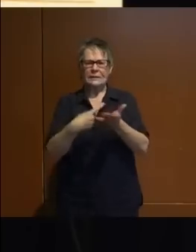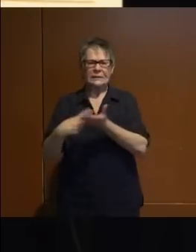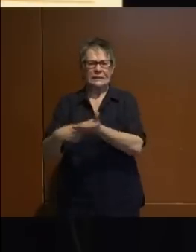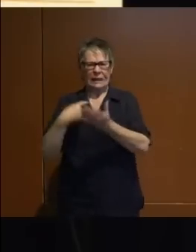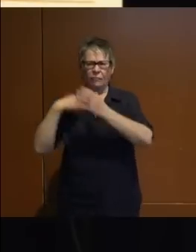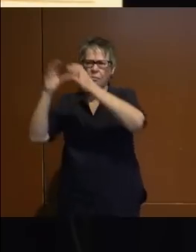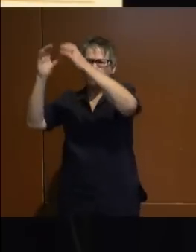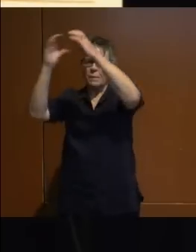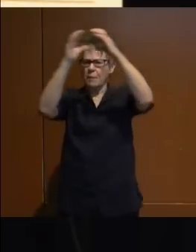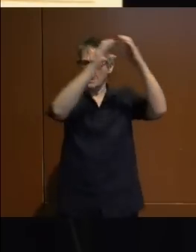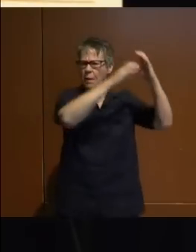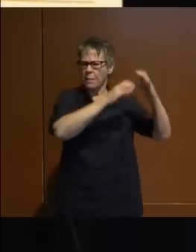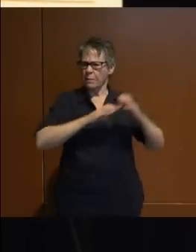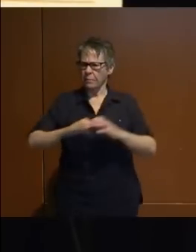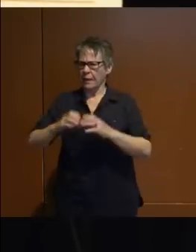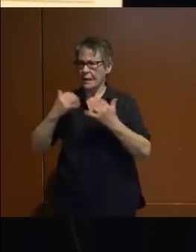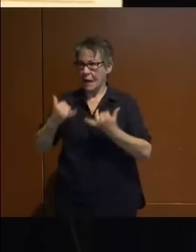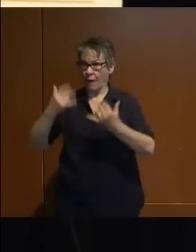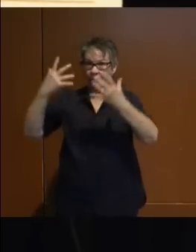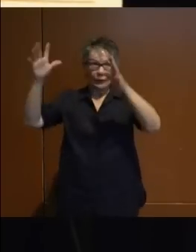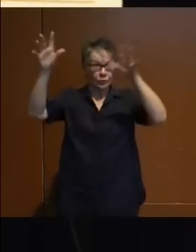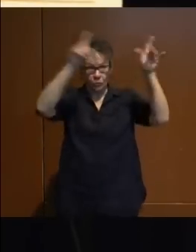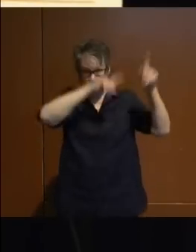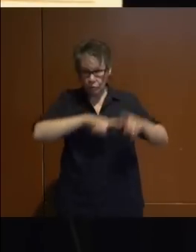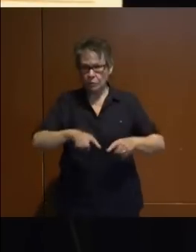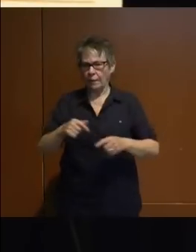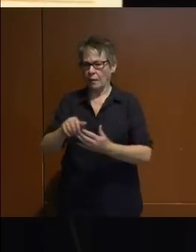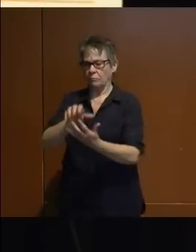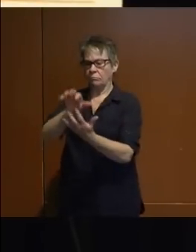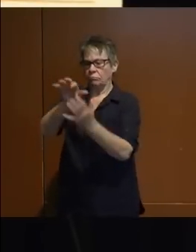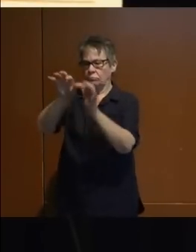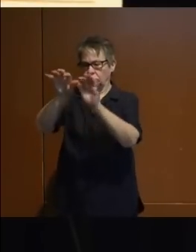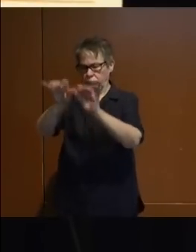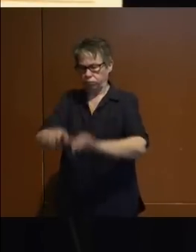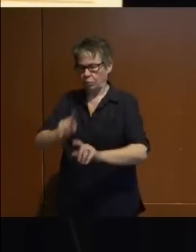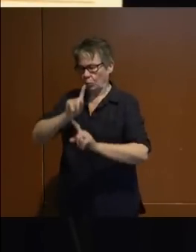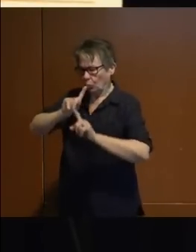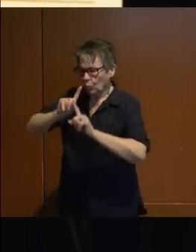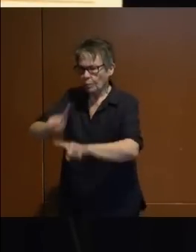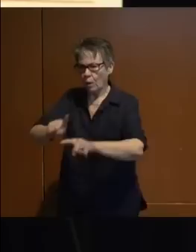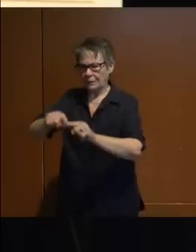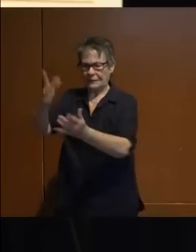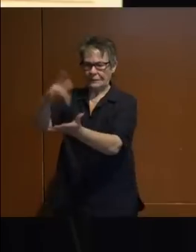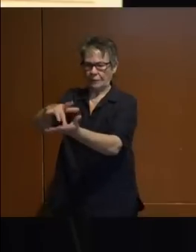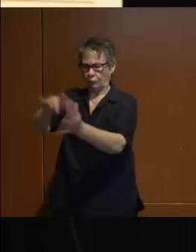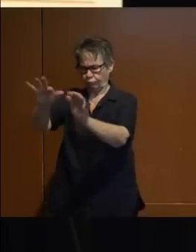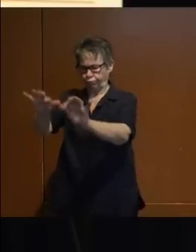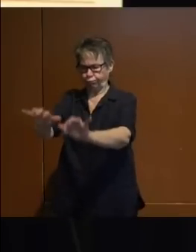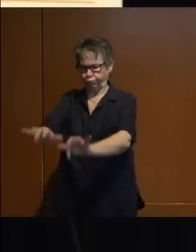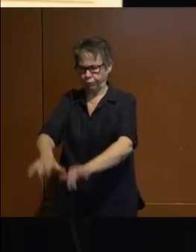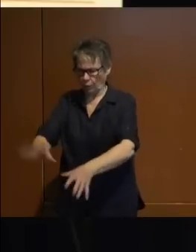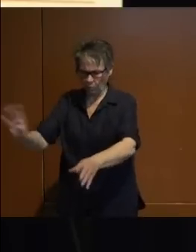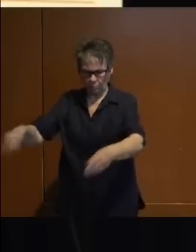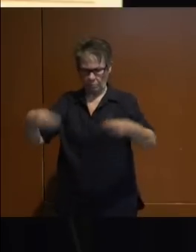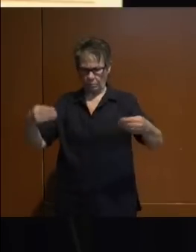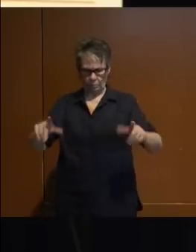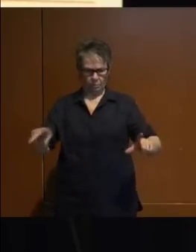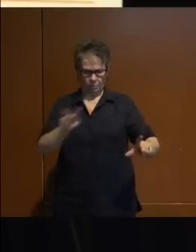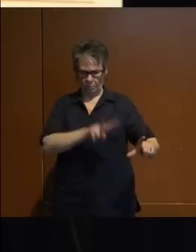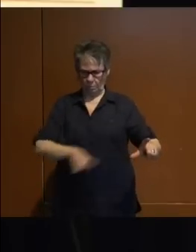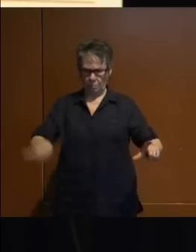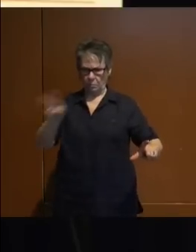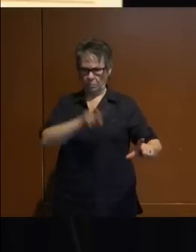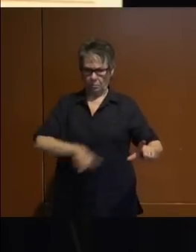do we need? Did somebody call in sick? It goes on and on. After they have their huddle, they will be reporting into the Rock. And then